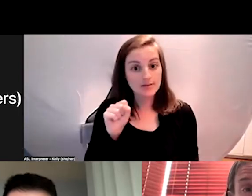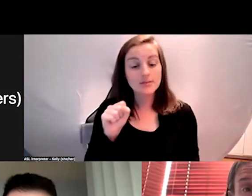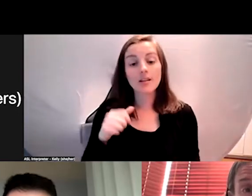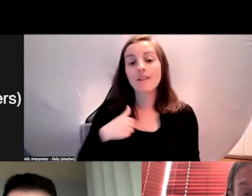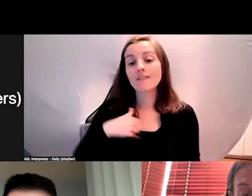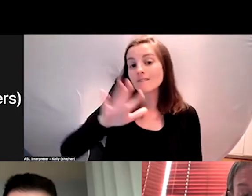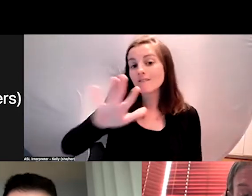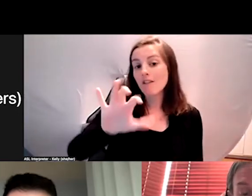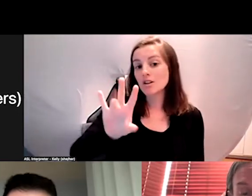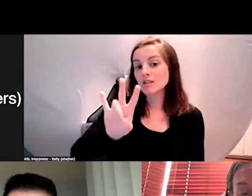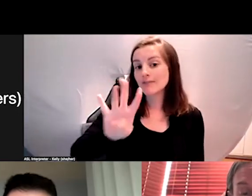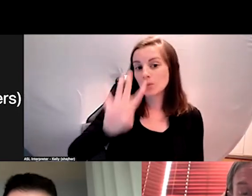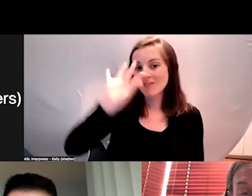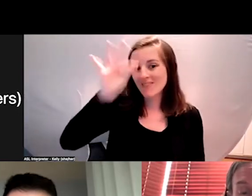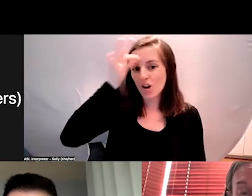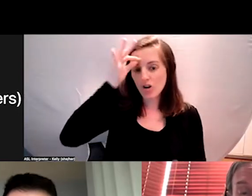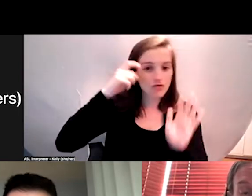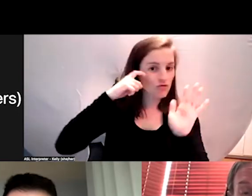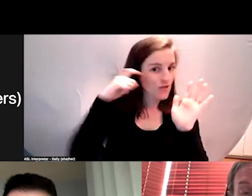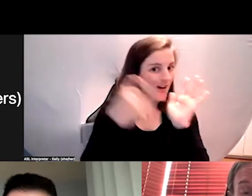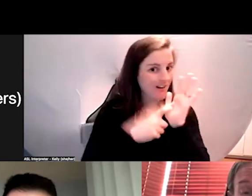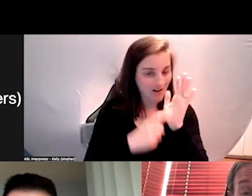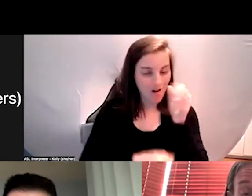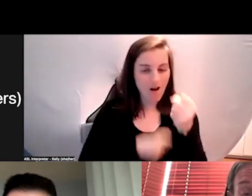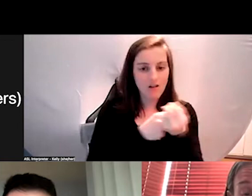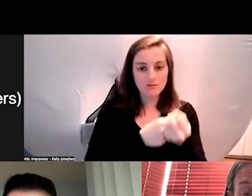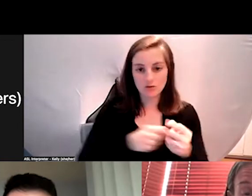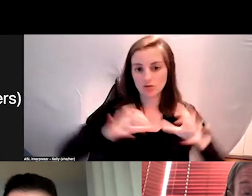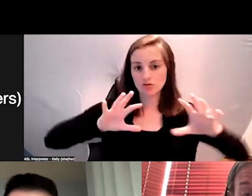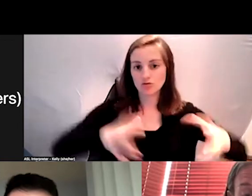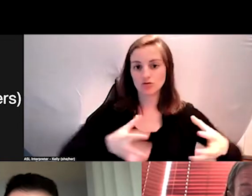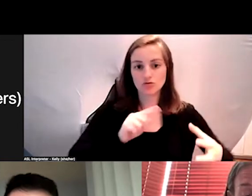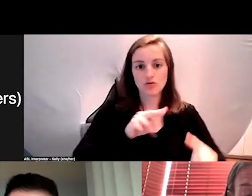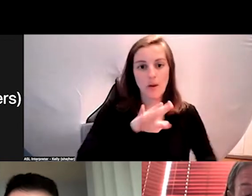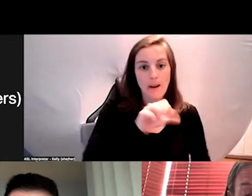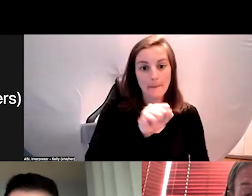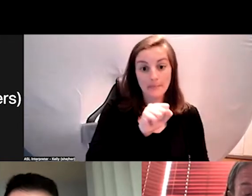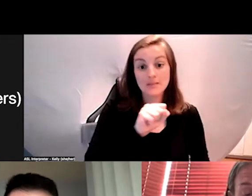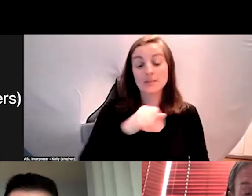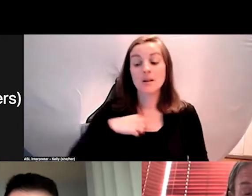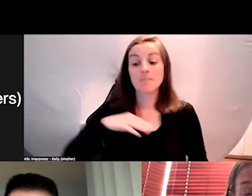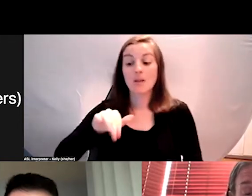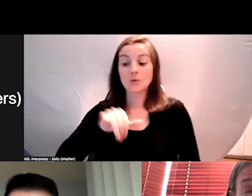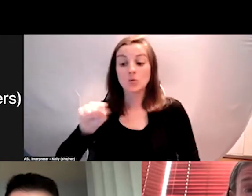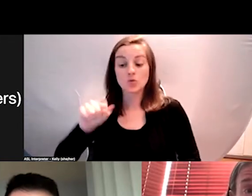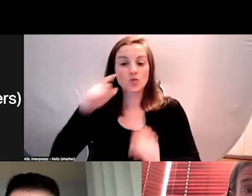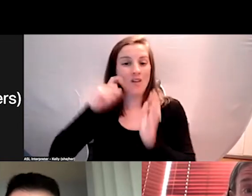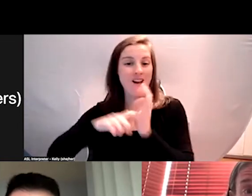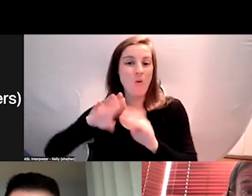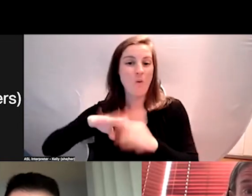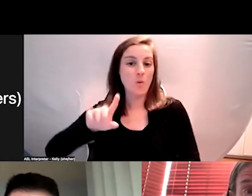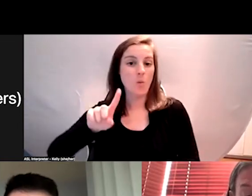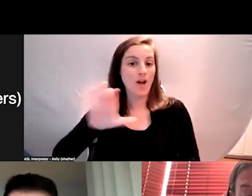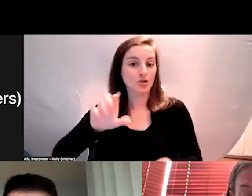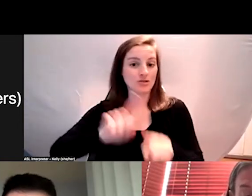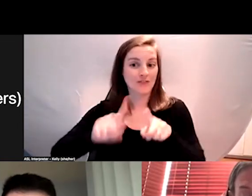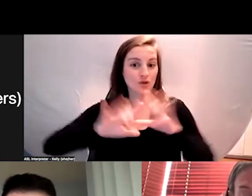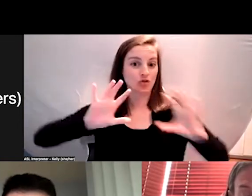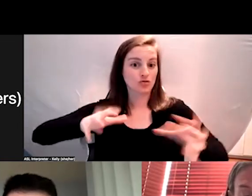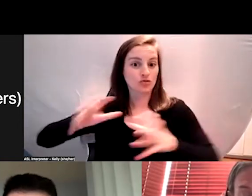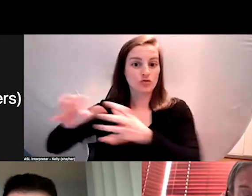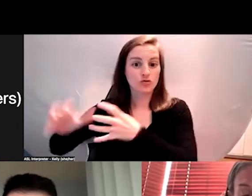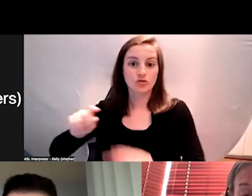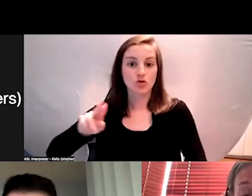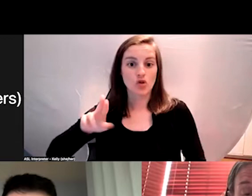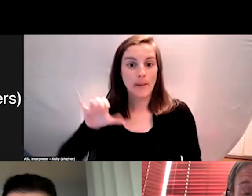federally recognized tribes, as well as more than 100 state recognized tribes. Individuals who are enrolled in